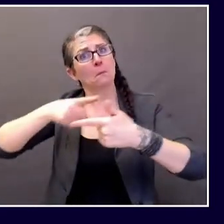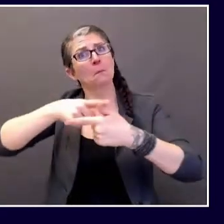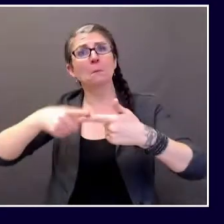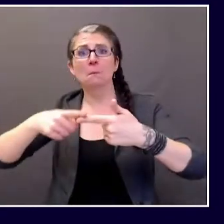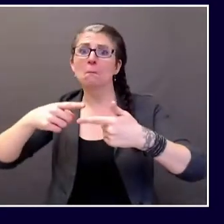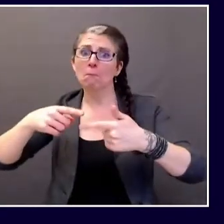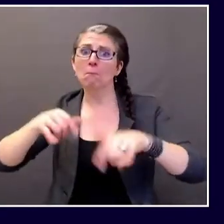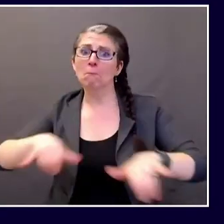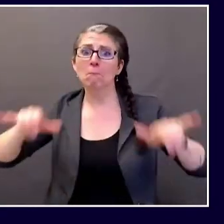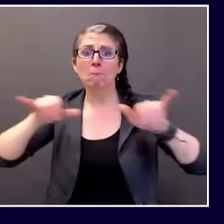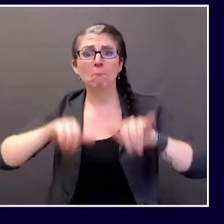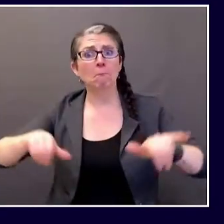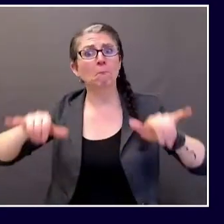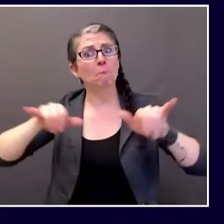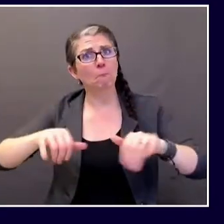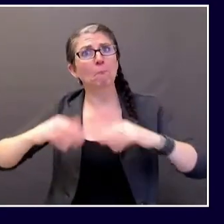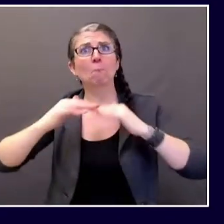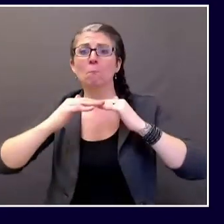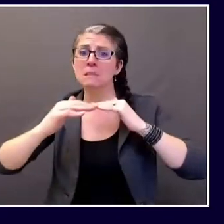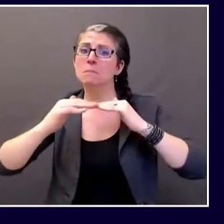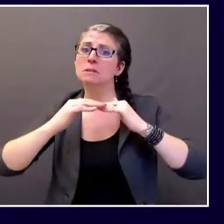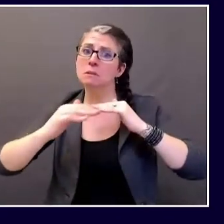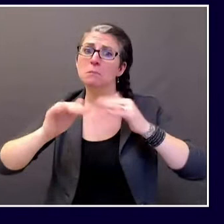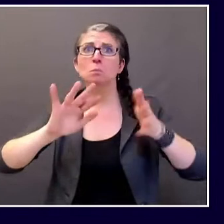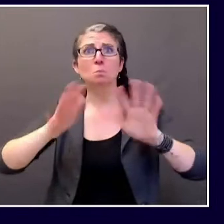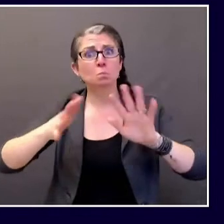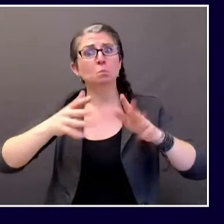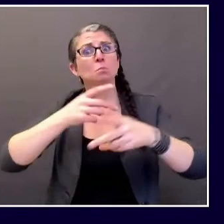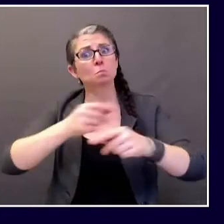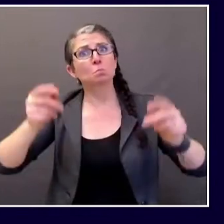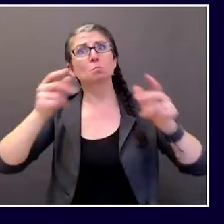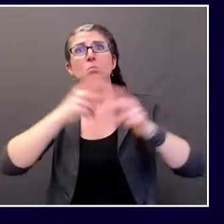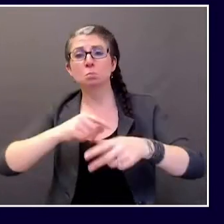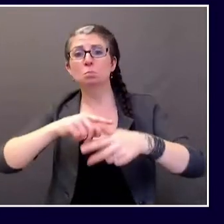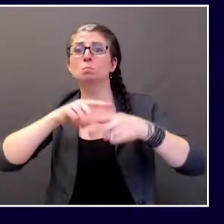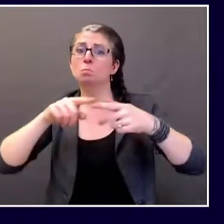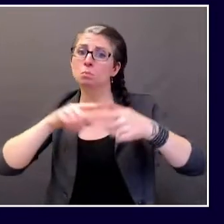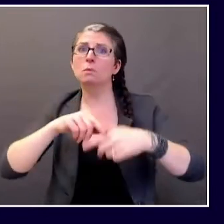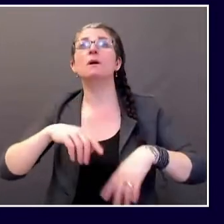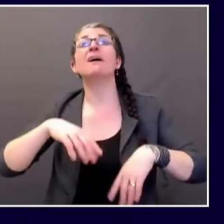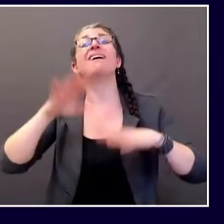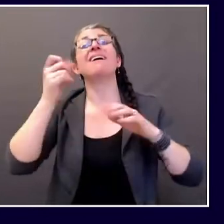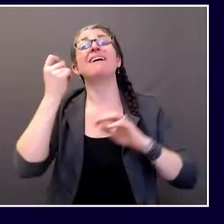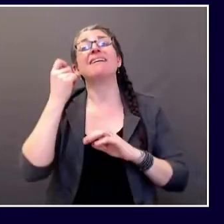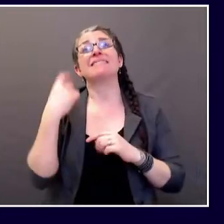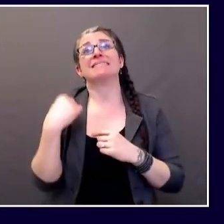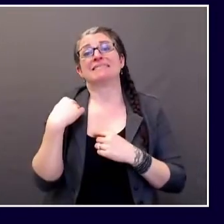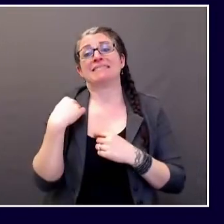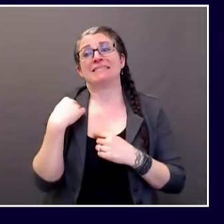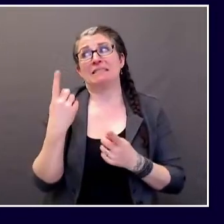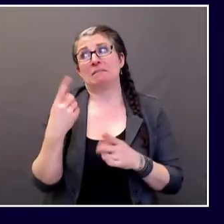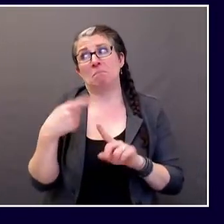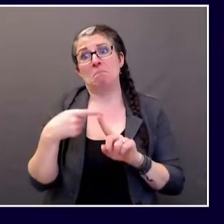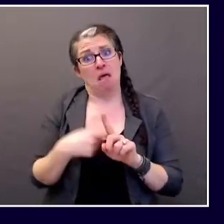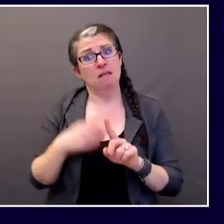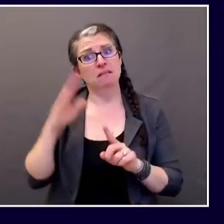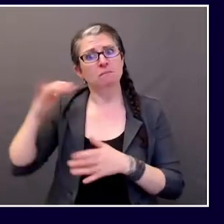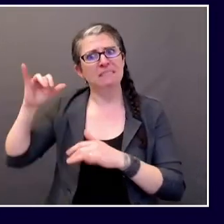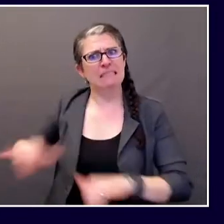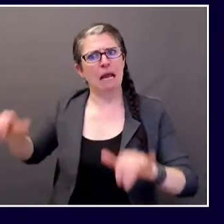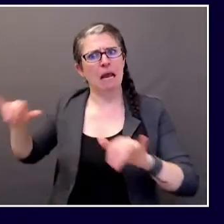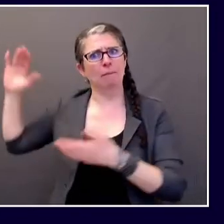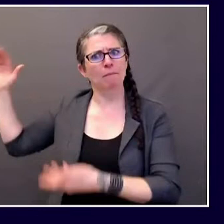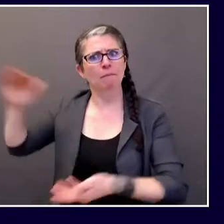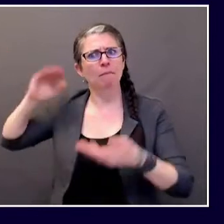those projections. Now that we have a sense of that stability, as well as a sufficient volume, we wanted to offer folks what we think is